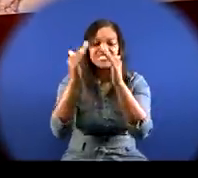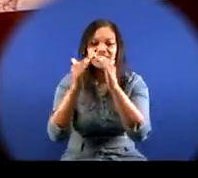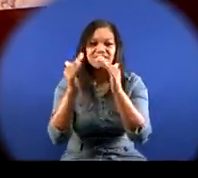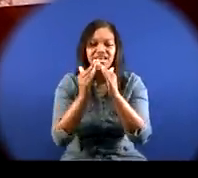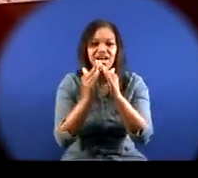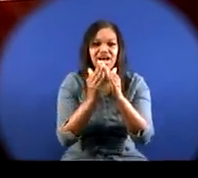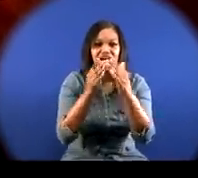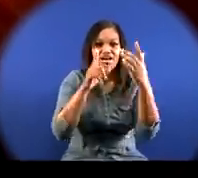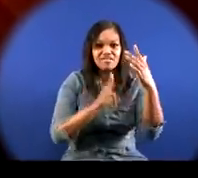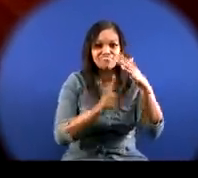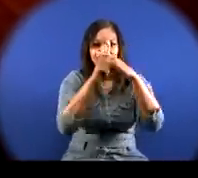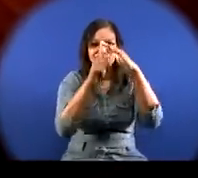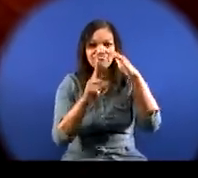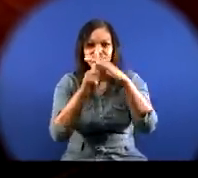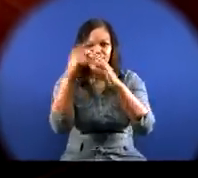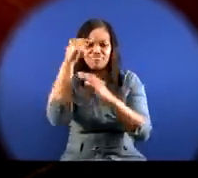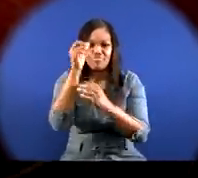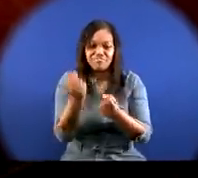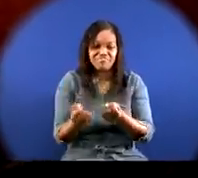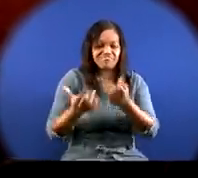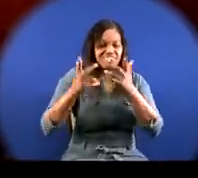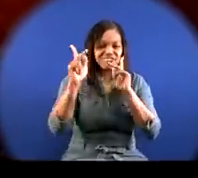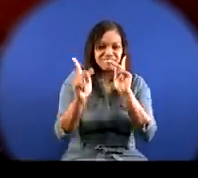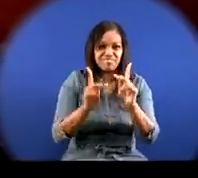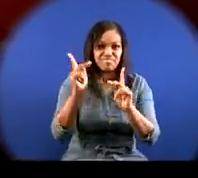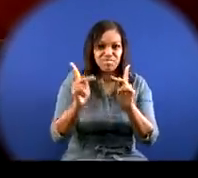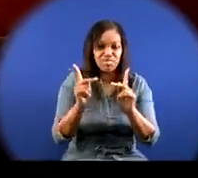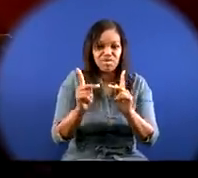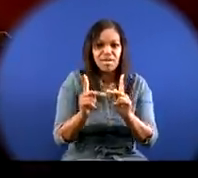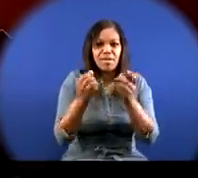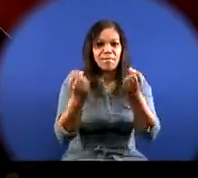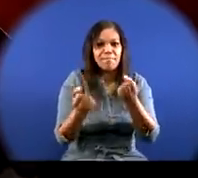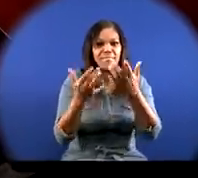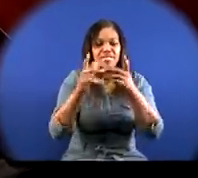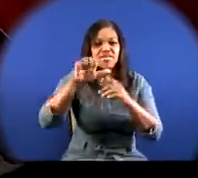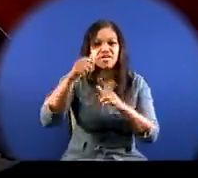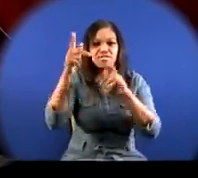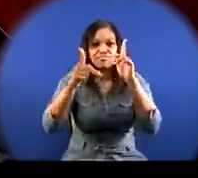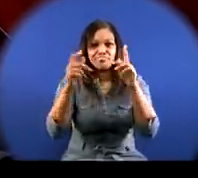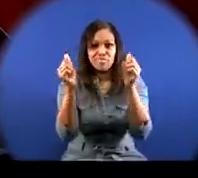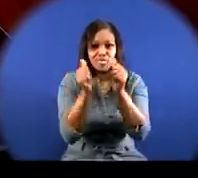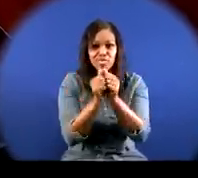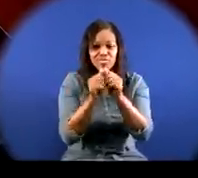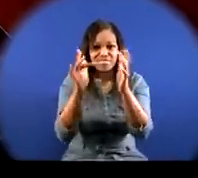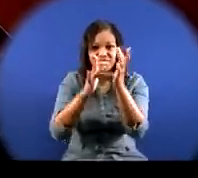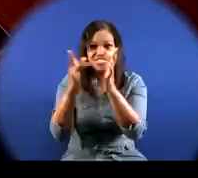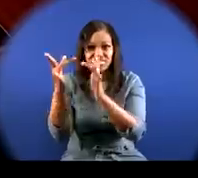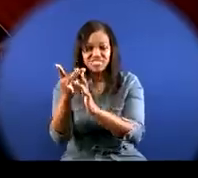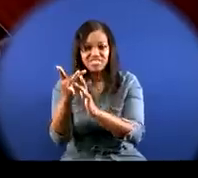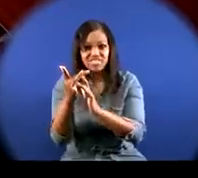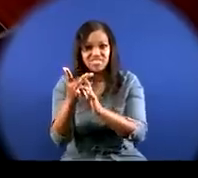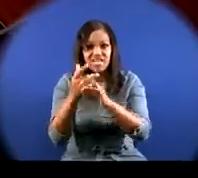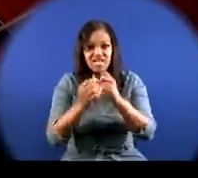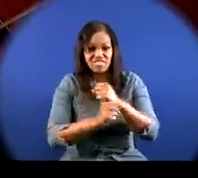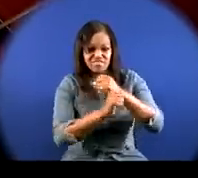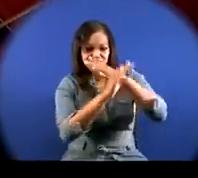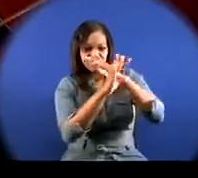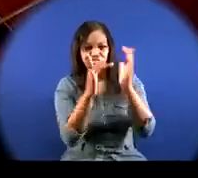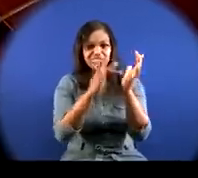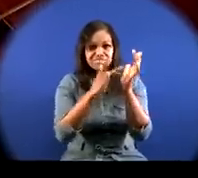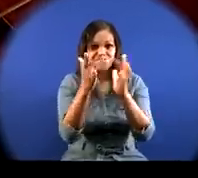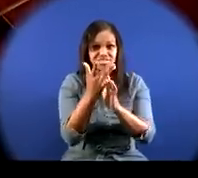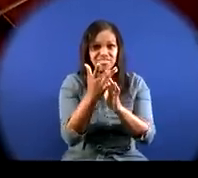people. When the centurion and those with him who were guarding